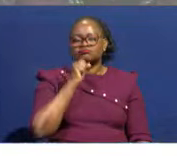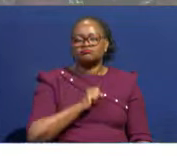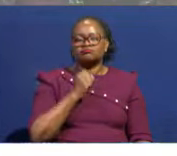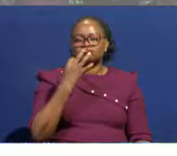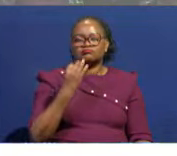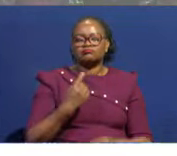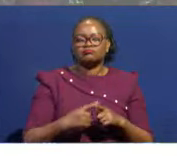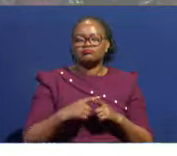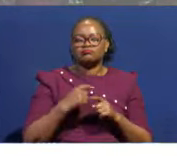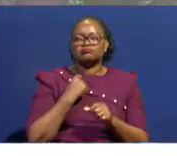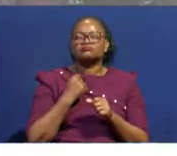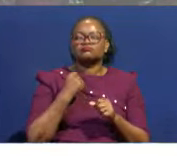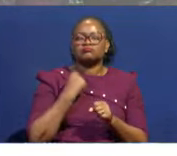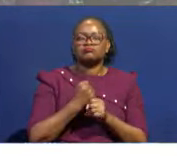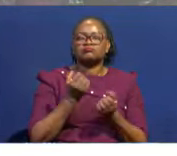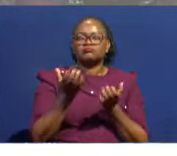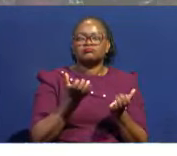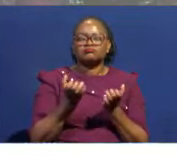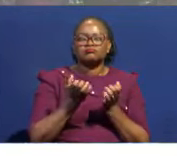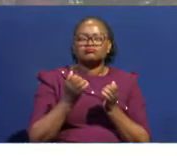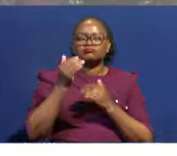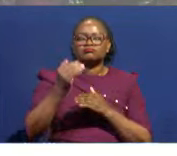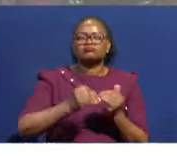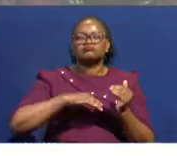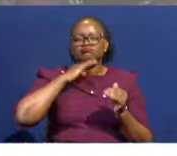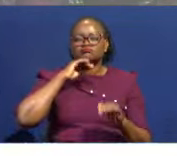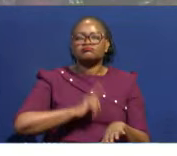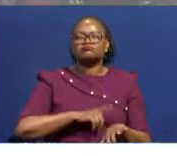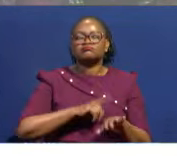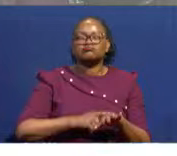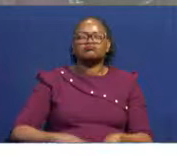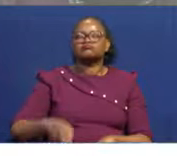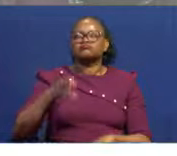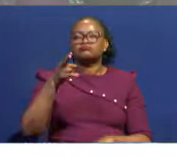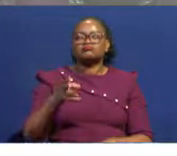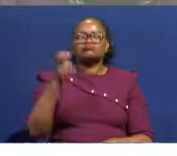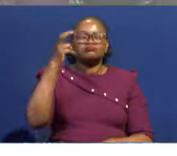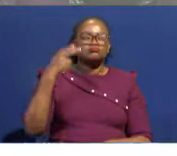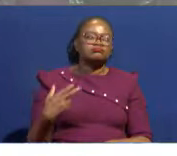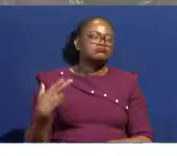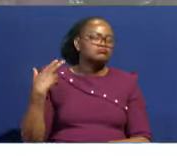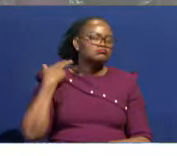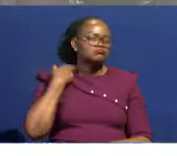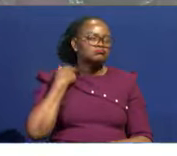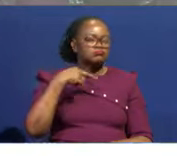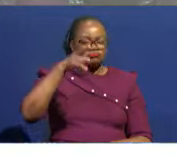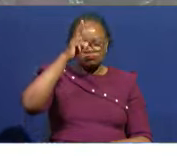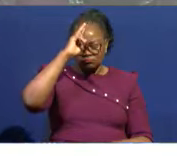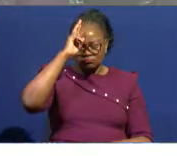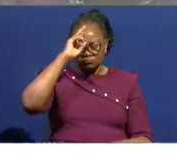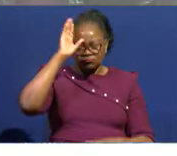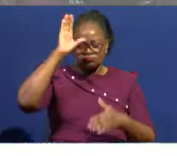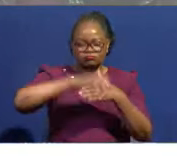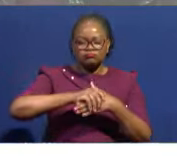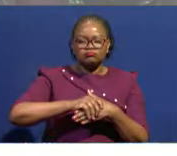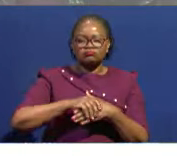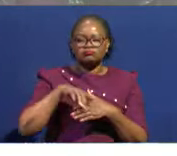as a trader, escaped death narrowly after he was allegedly shot on the neck by an officer attached to the